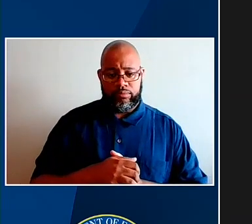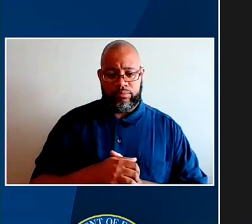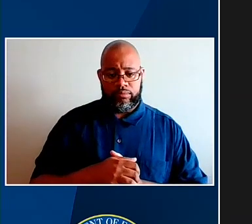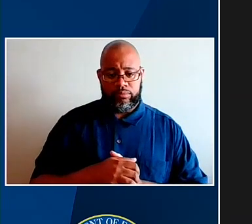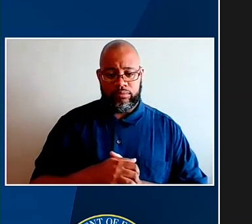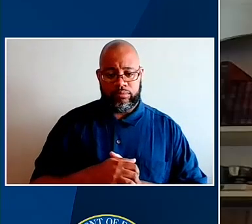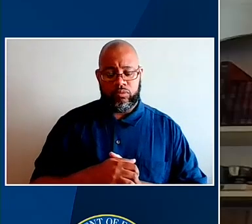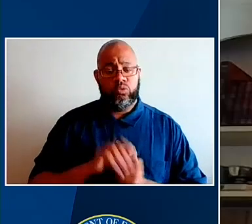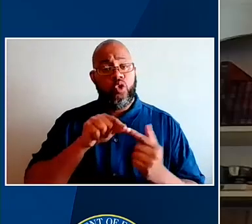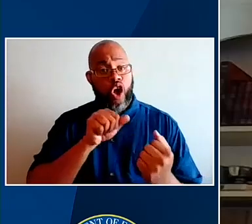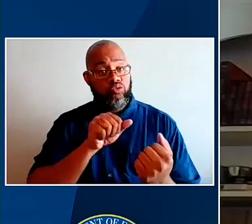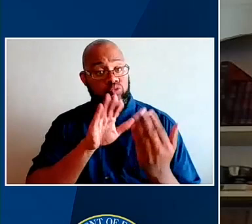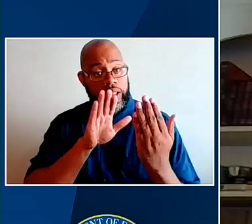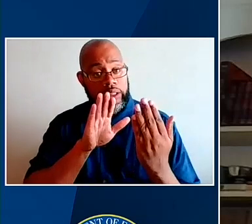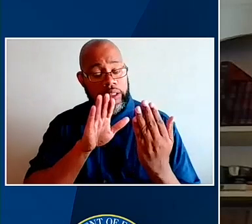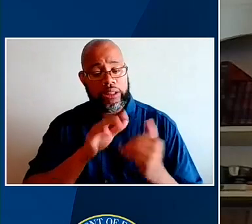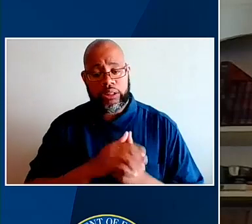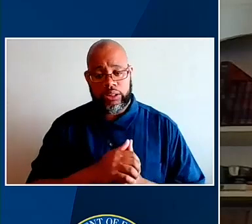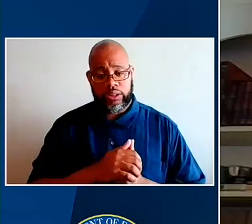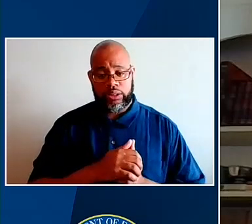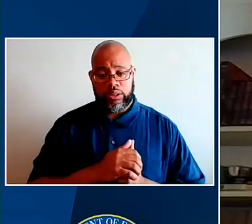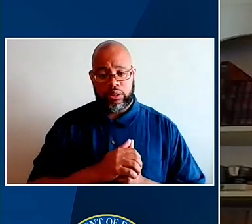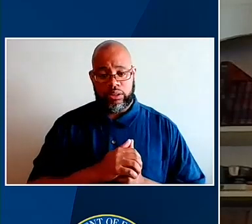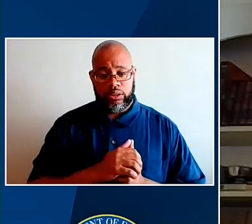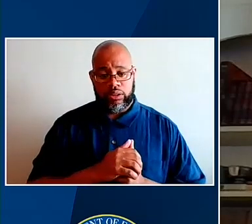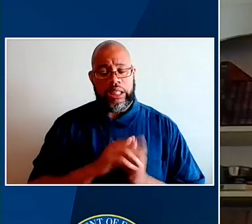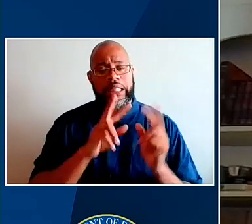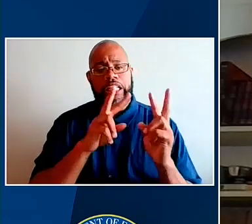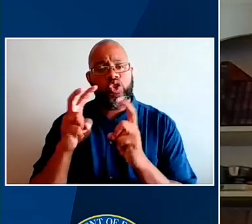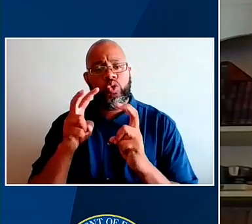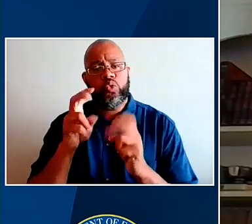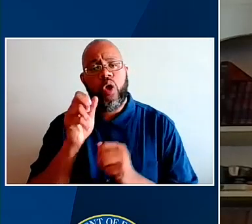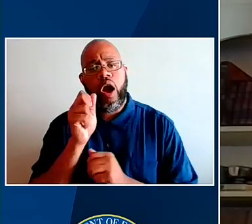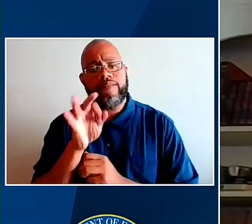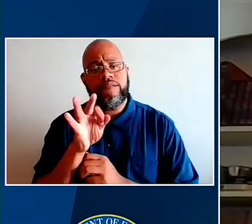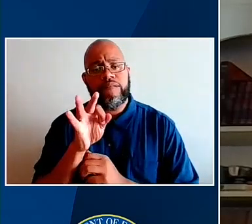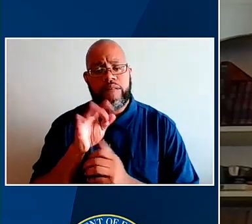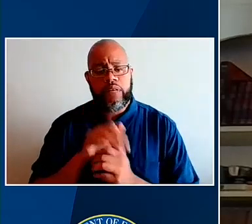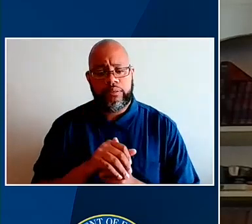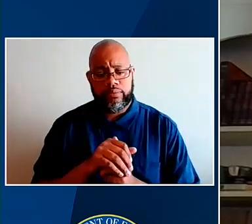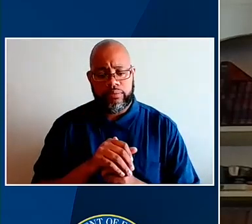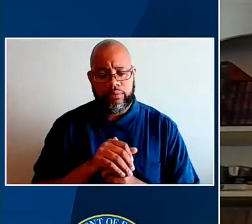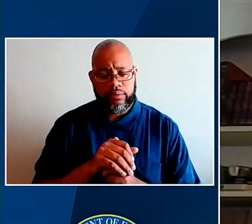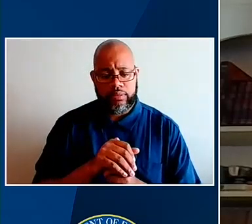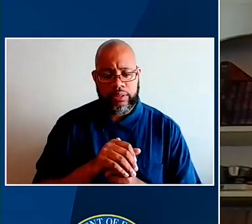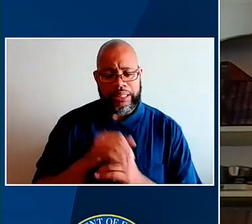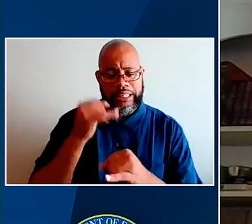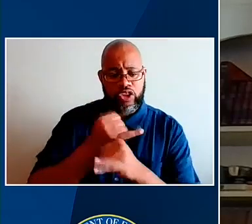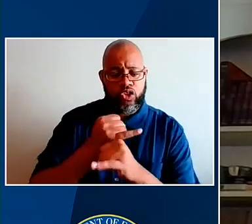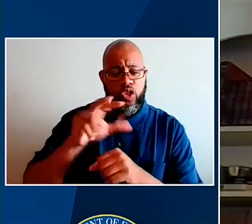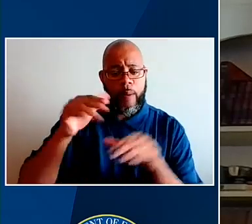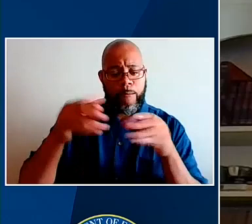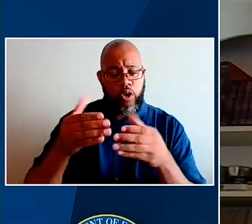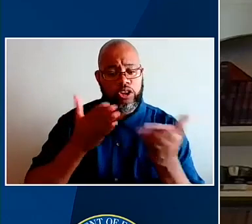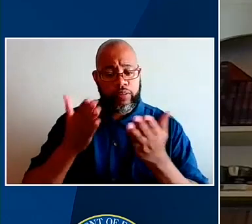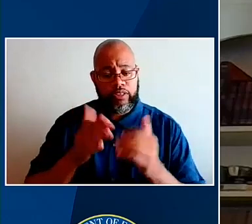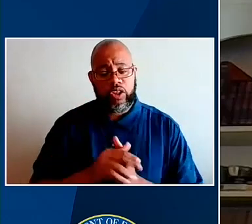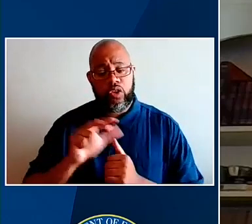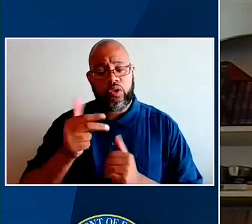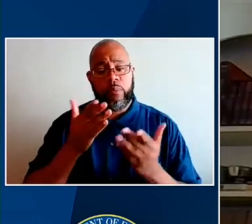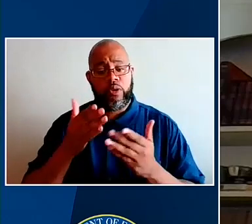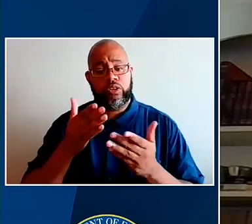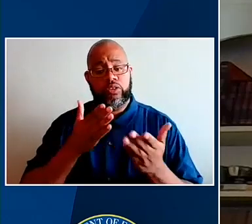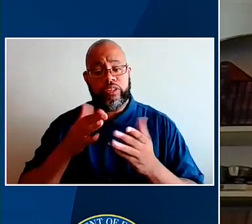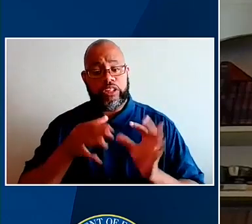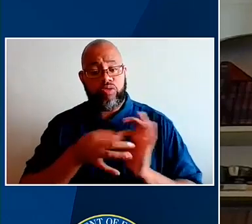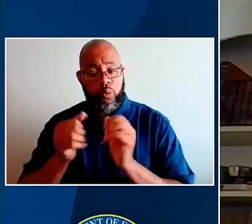to address the issue of D, the institution third-party servicer or third-party services